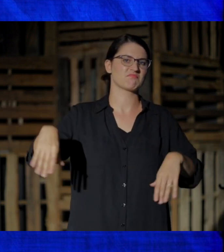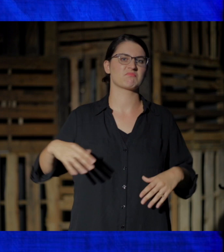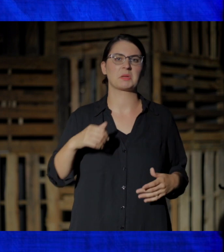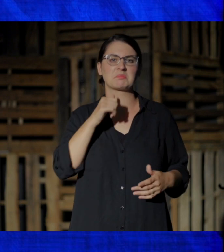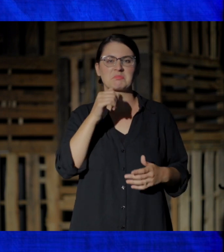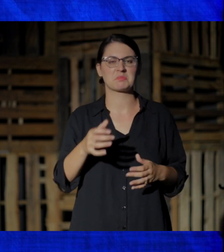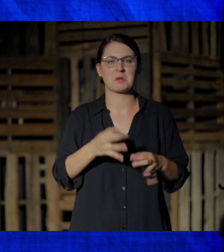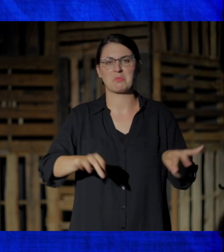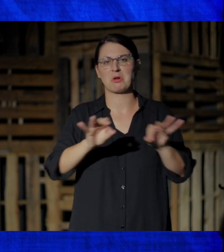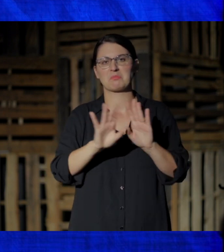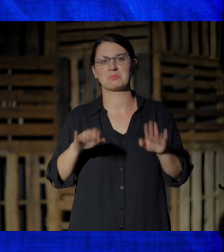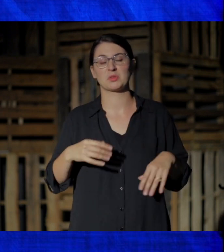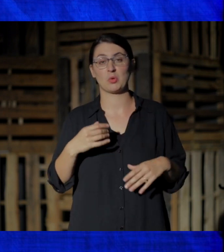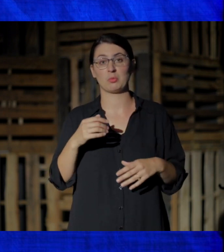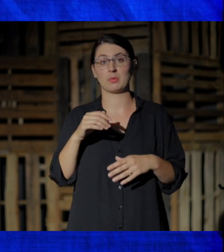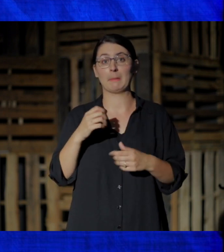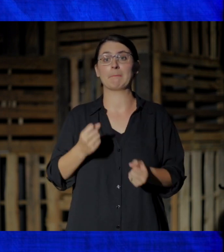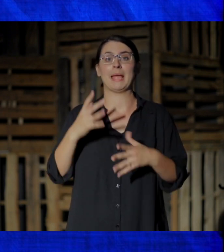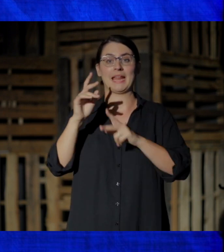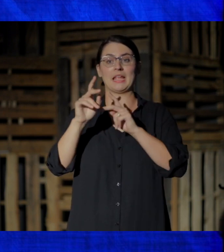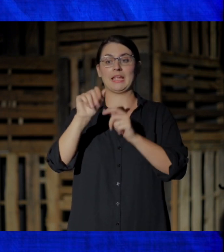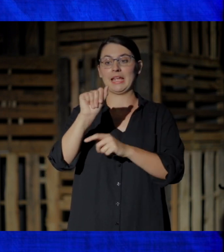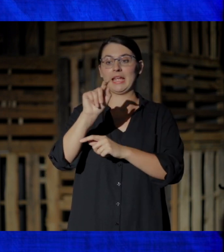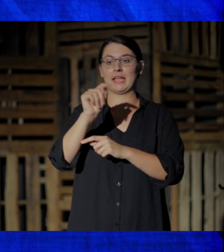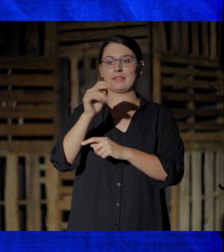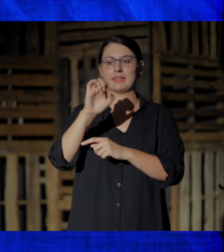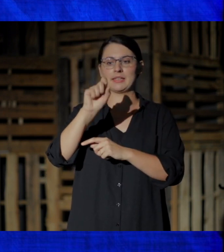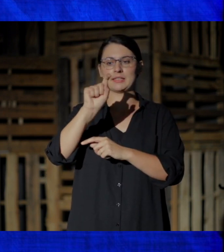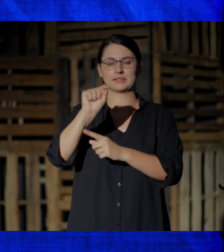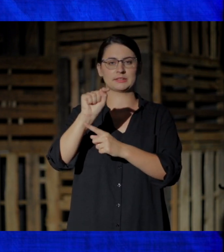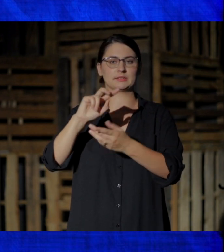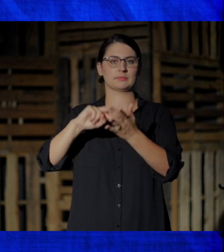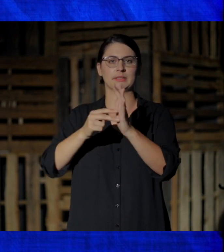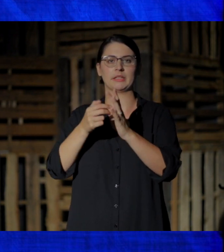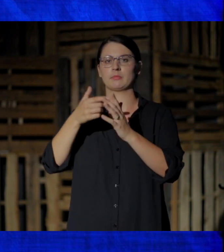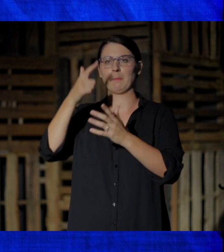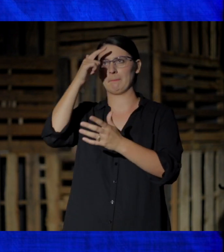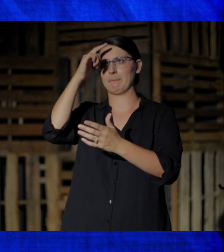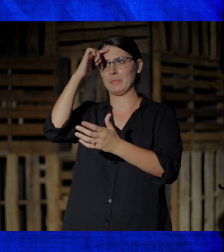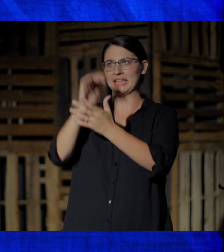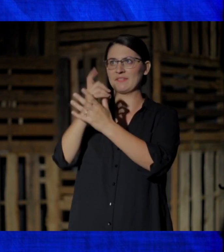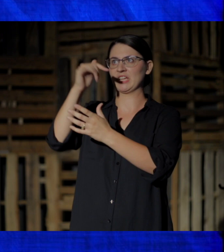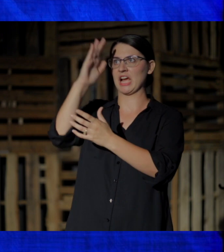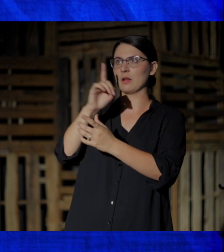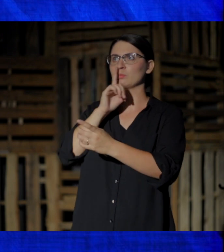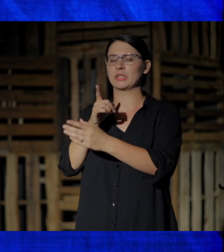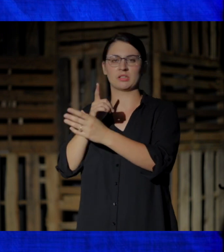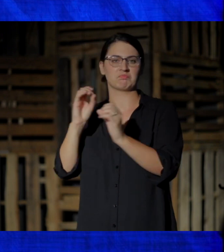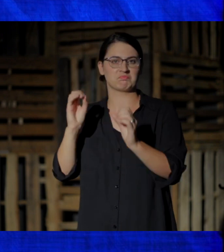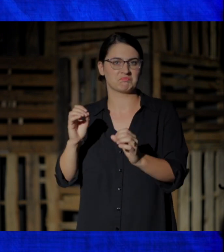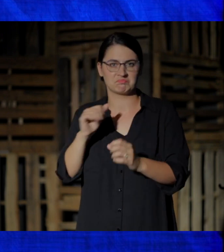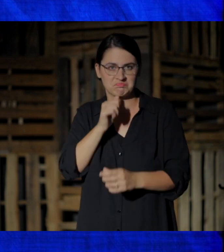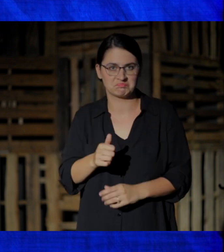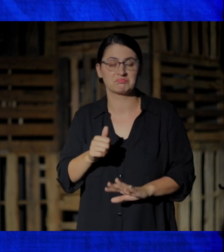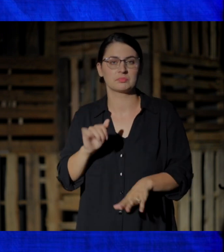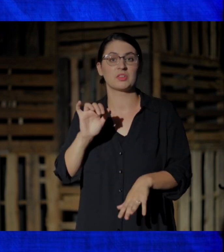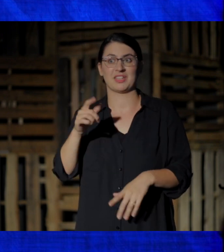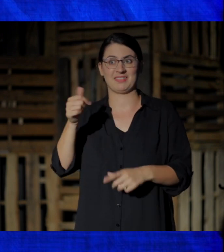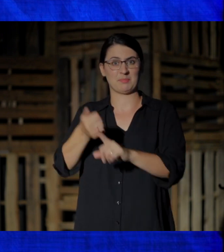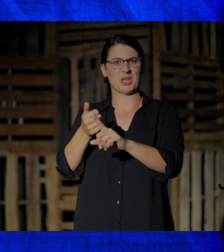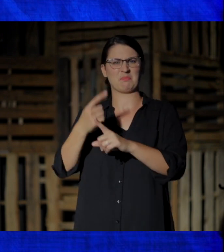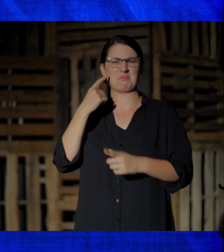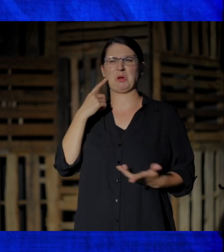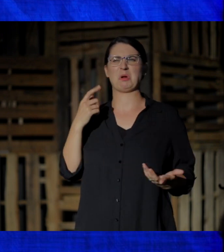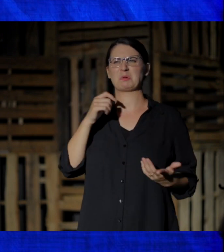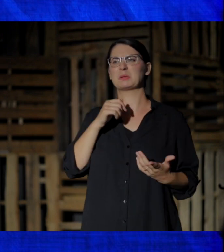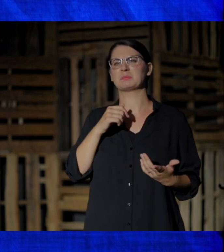among atheists. So you just suppress. So there's hysteria in how you view death, and then there's suppression in how you